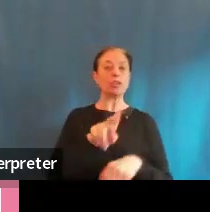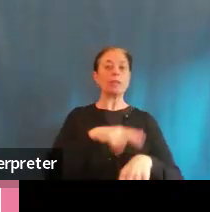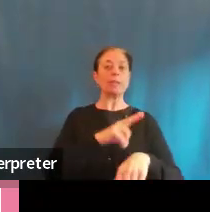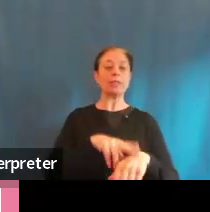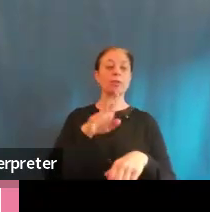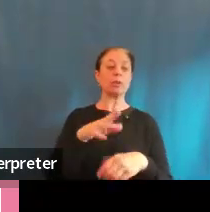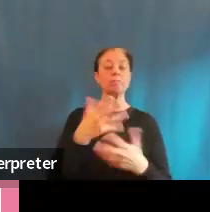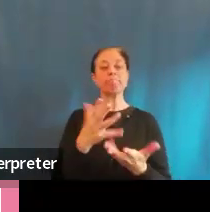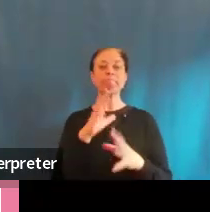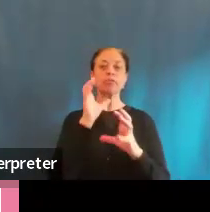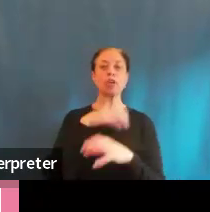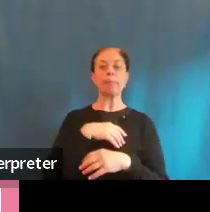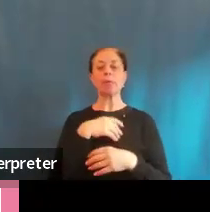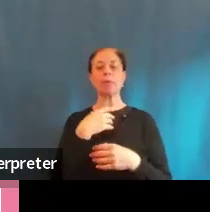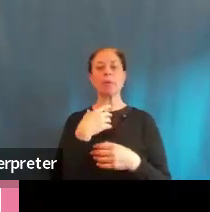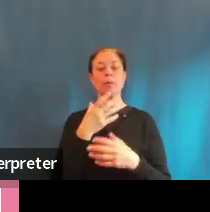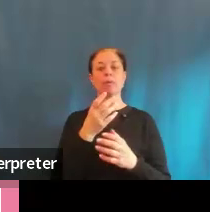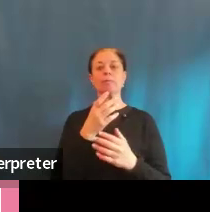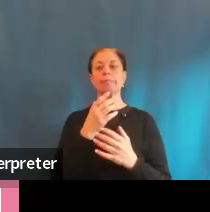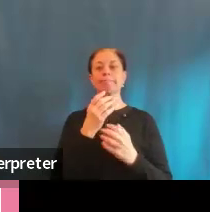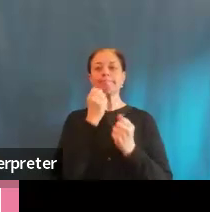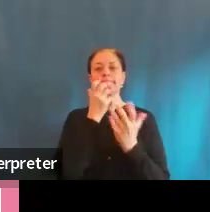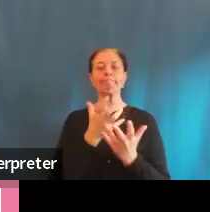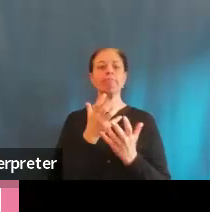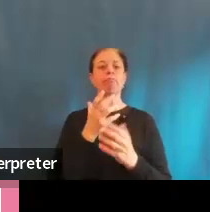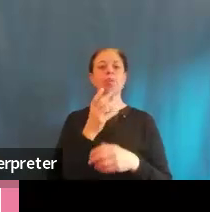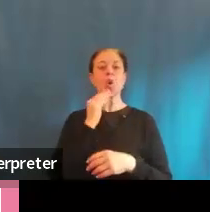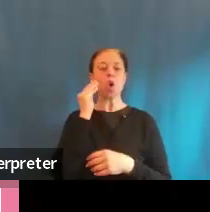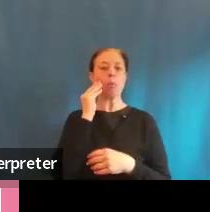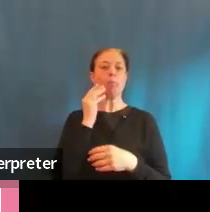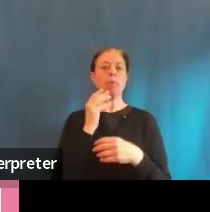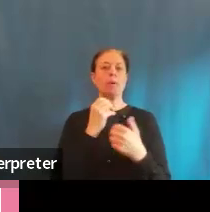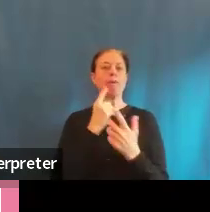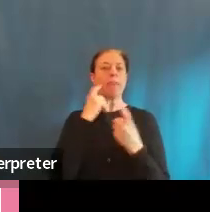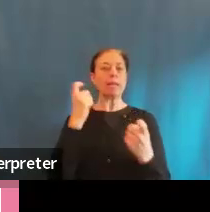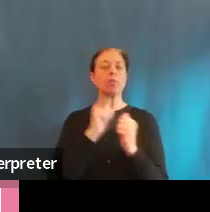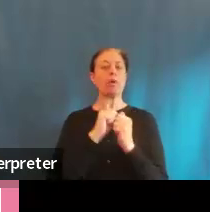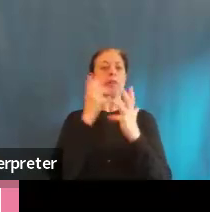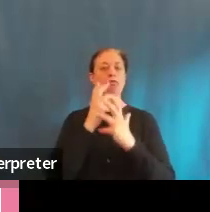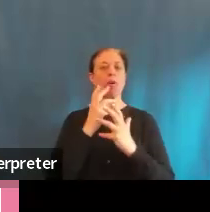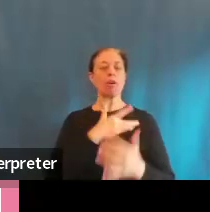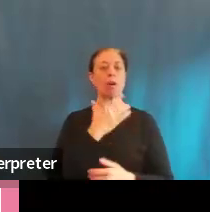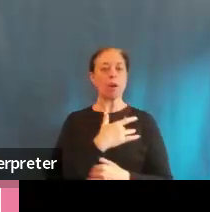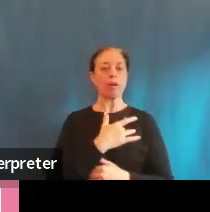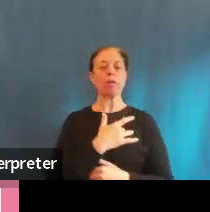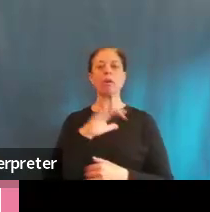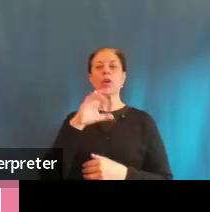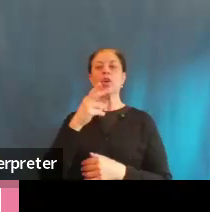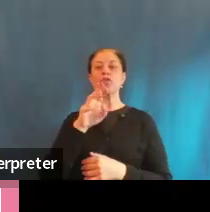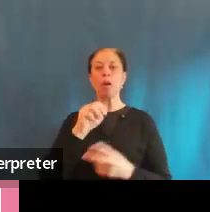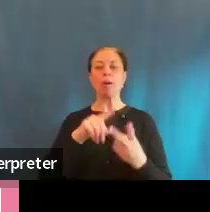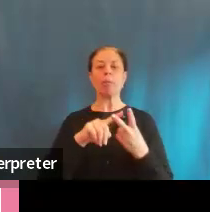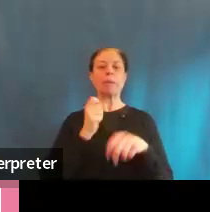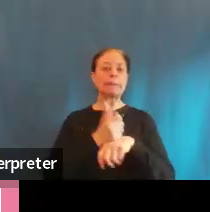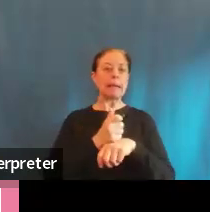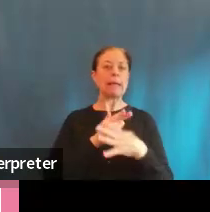her seemingly charming cottage home in this cozy romantasy with a dark heart. Featuring cottagecore charm, lush scene setting, and